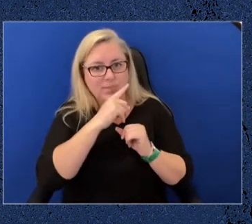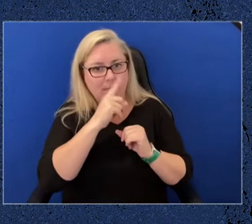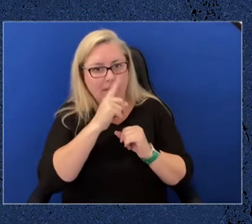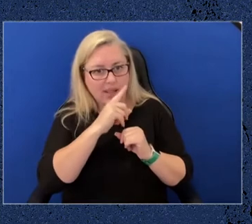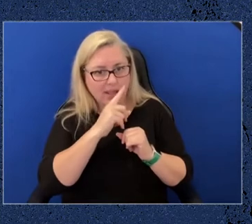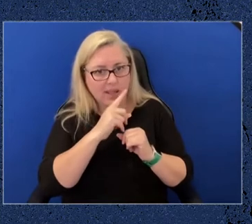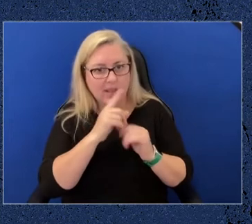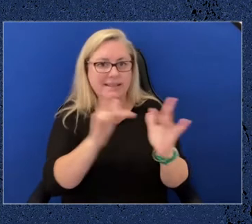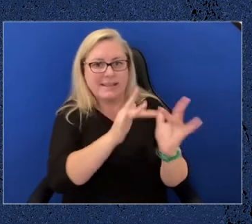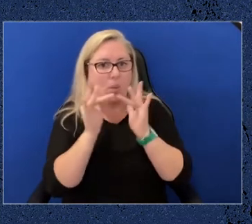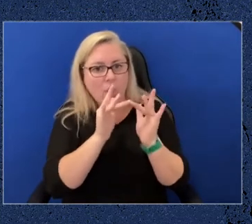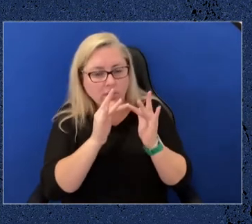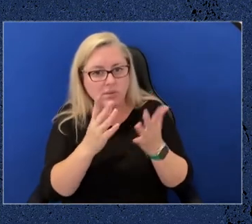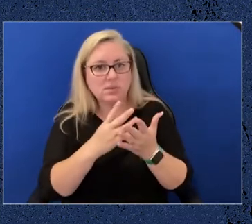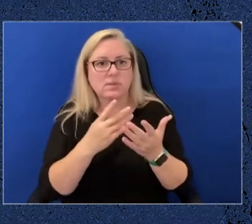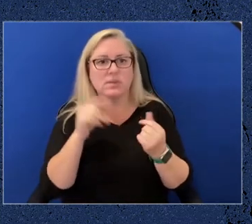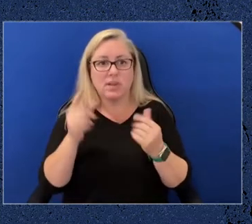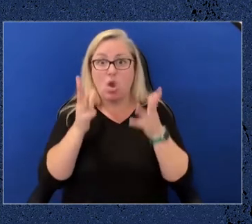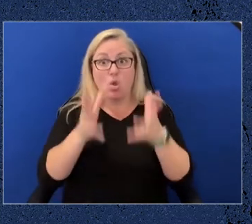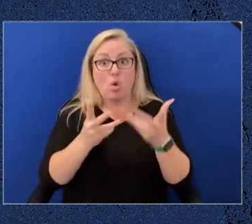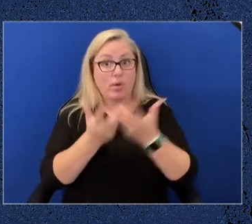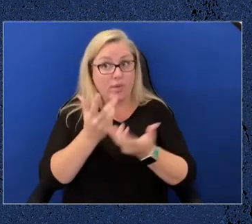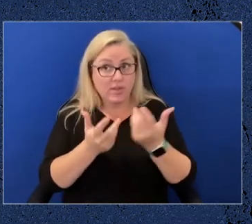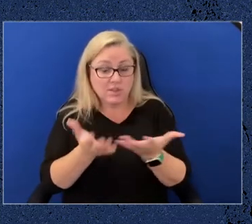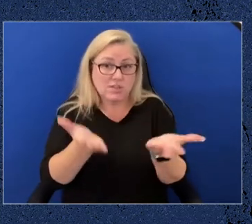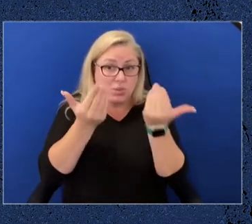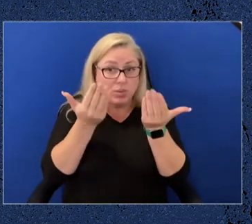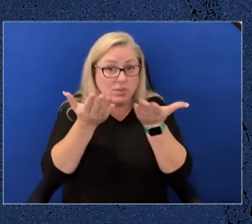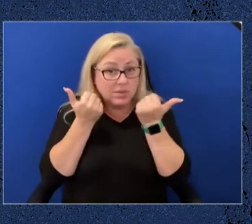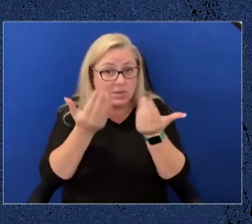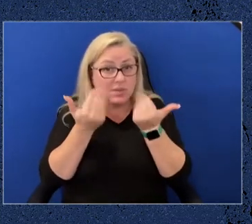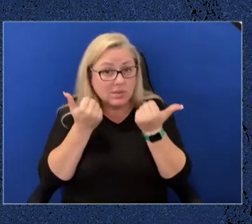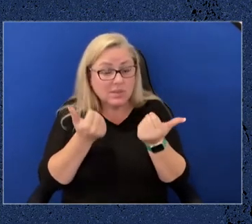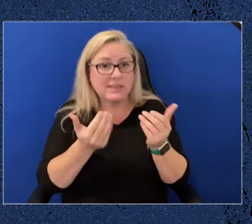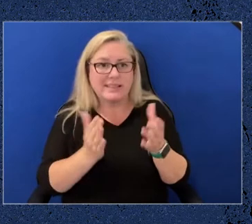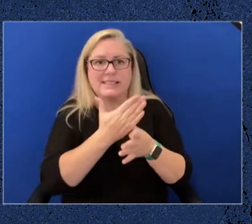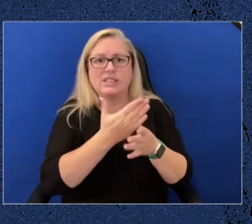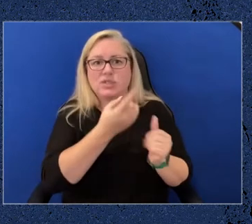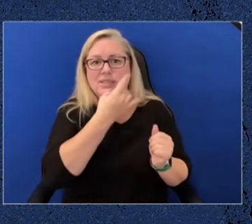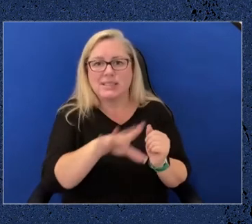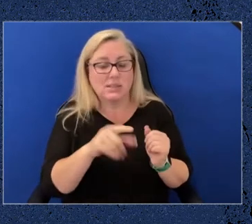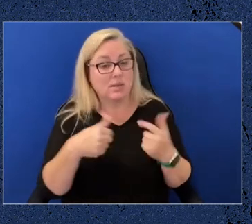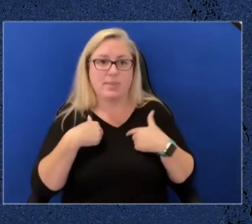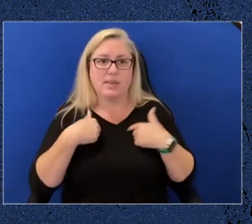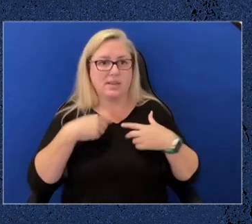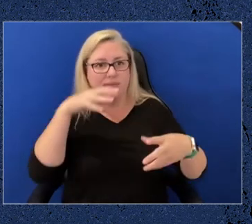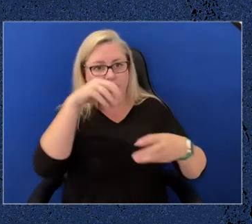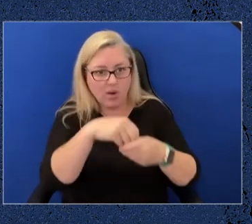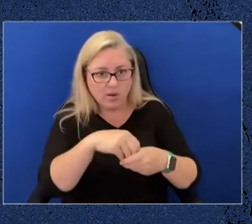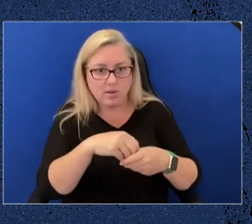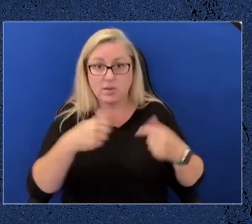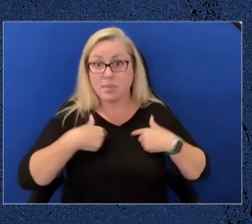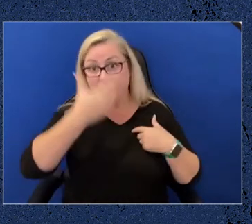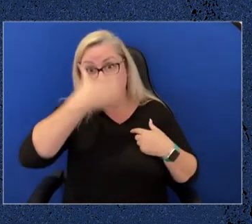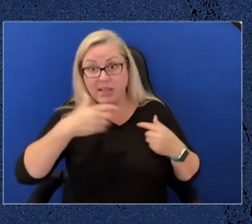student-type networks and stuff. And lots of universities are focusing, trying to bring Indigenous kids through. That's the sort of stuff I've been involved in, is just sort of like being a face. You know,